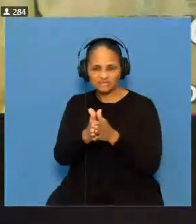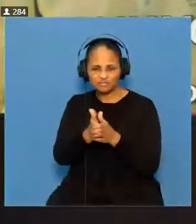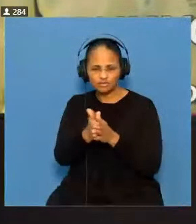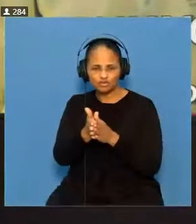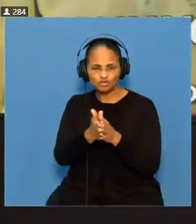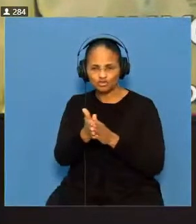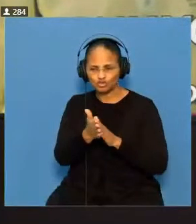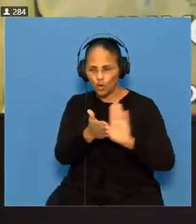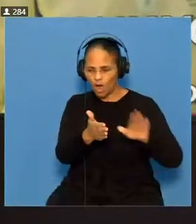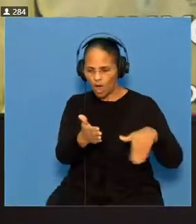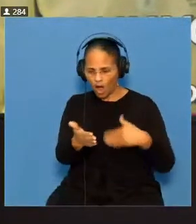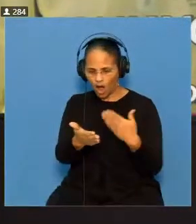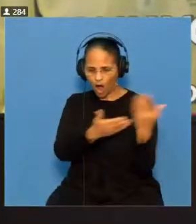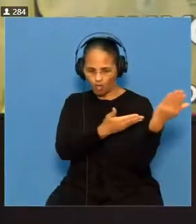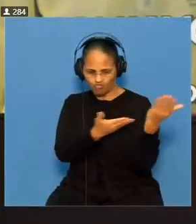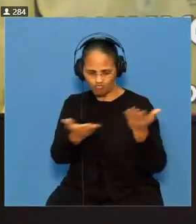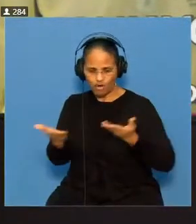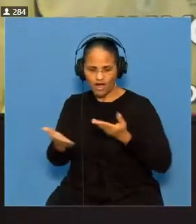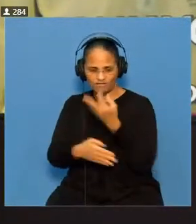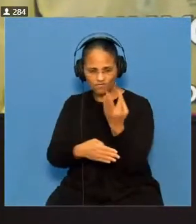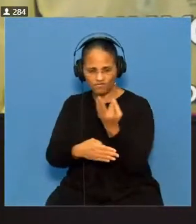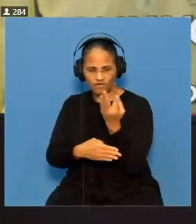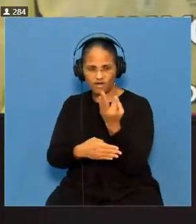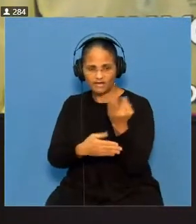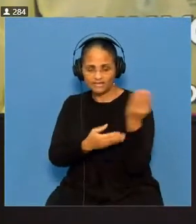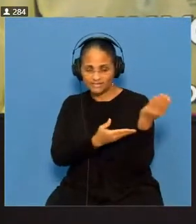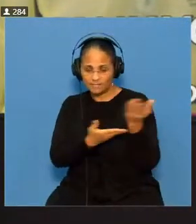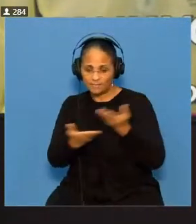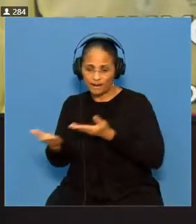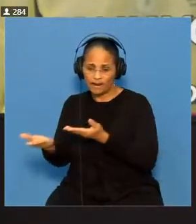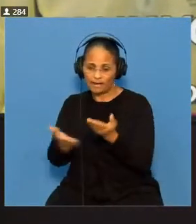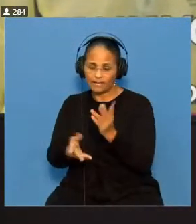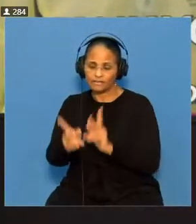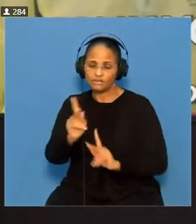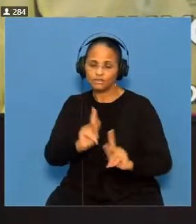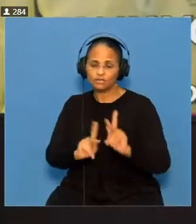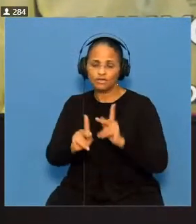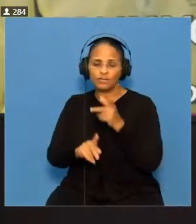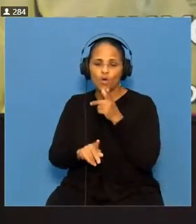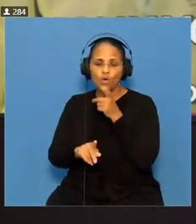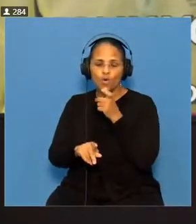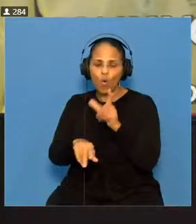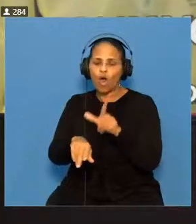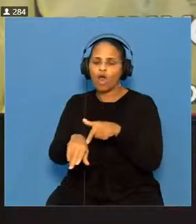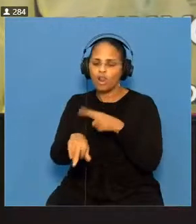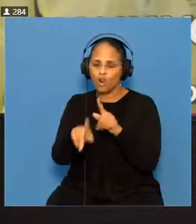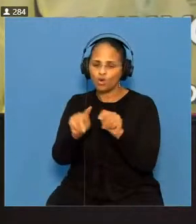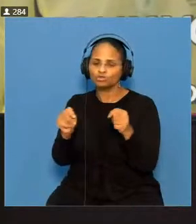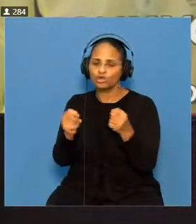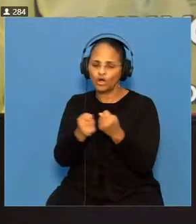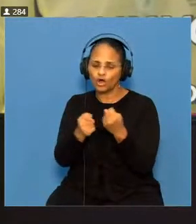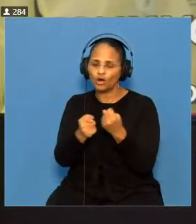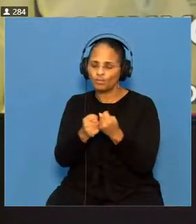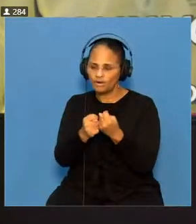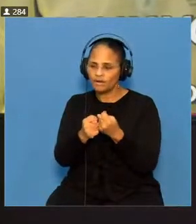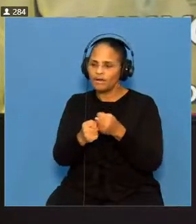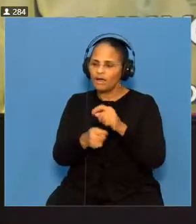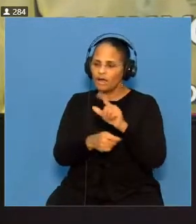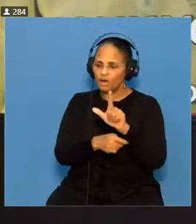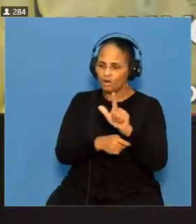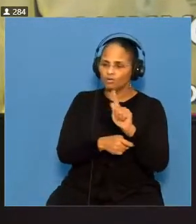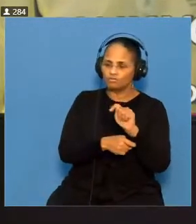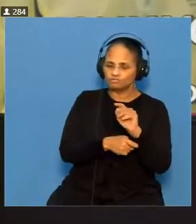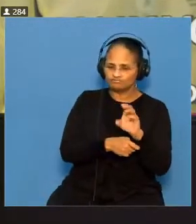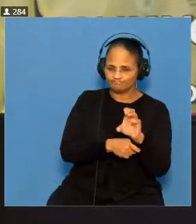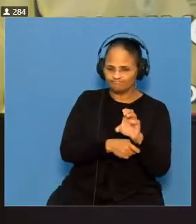on Friday, we would be looking at supplying it to persons that are in long-term care patients in rest homes, which is just under